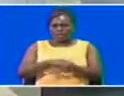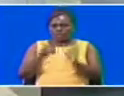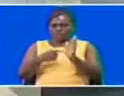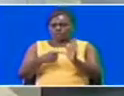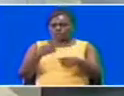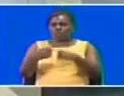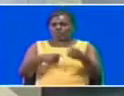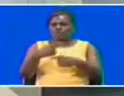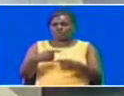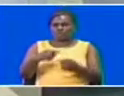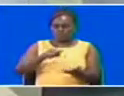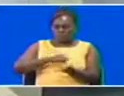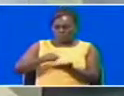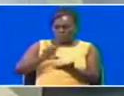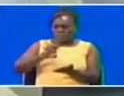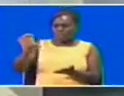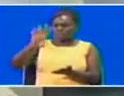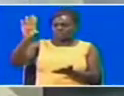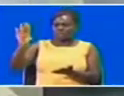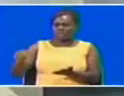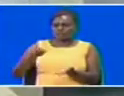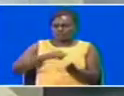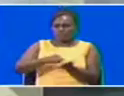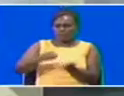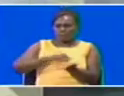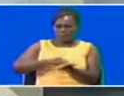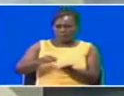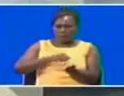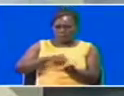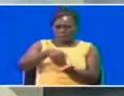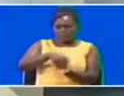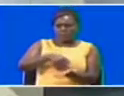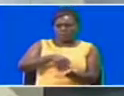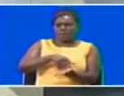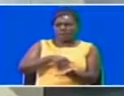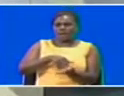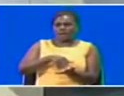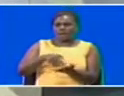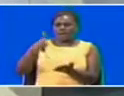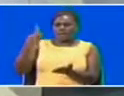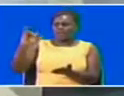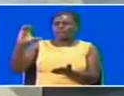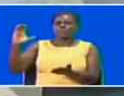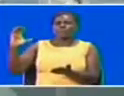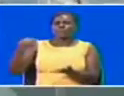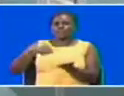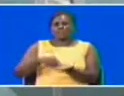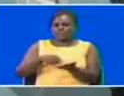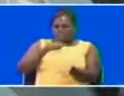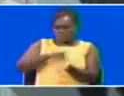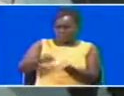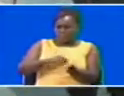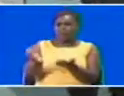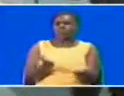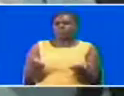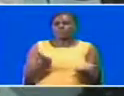the ongoing Propack East Africa packaging, printing and plastics exhibitions at the KICC, insisting that the printing business